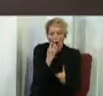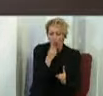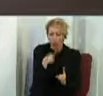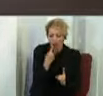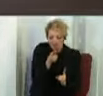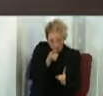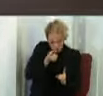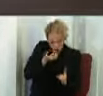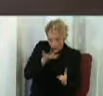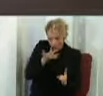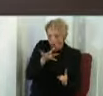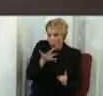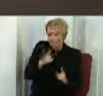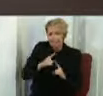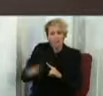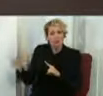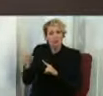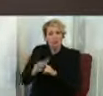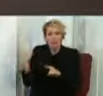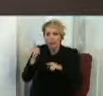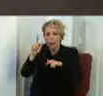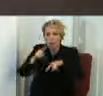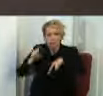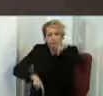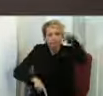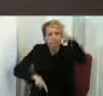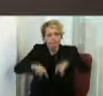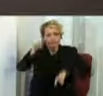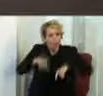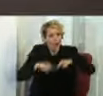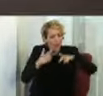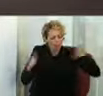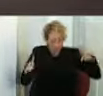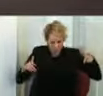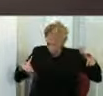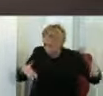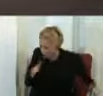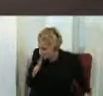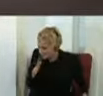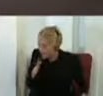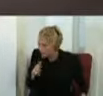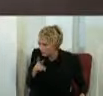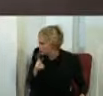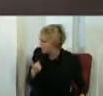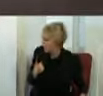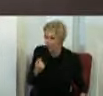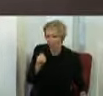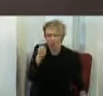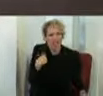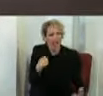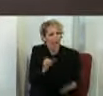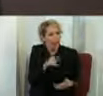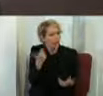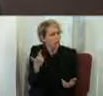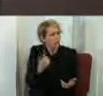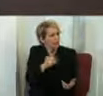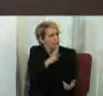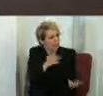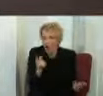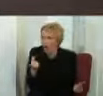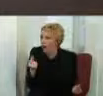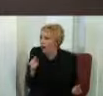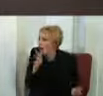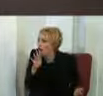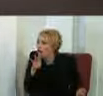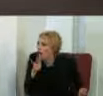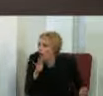came all different kinds of languages. Languages that they'd not learned, languages that they obviously had heard, but they had not